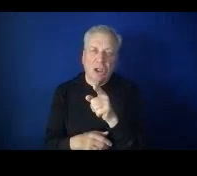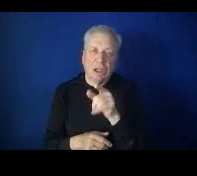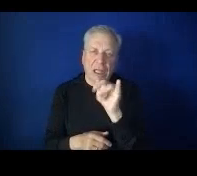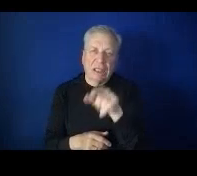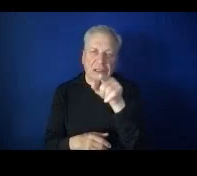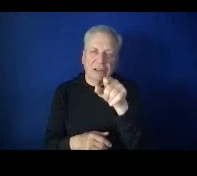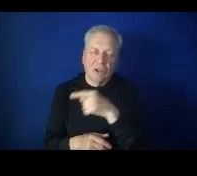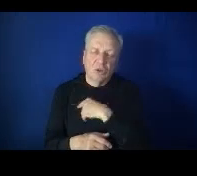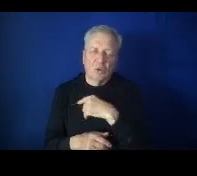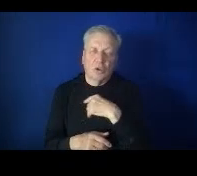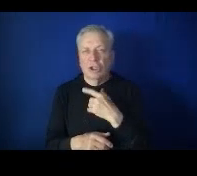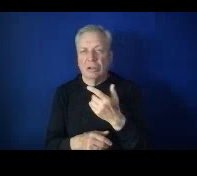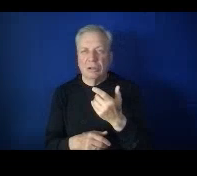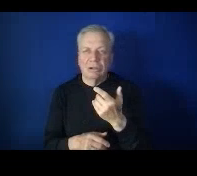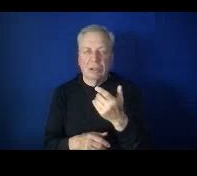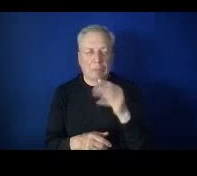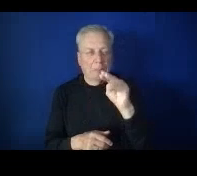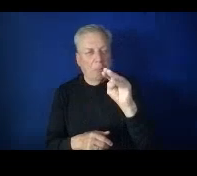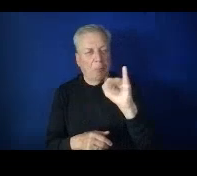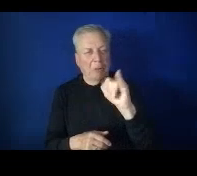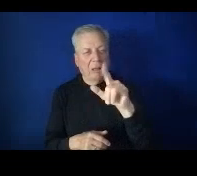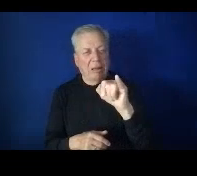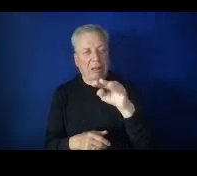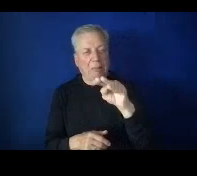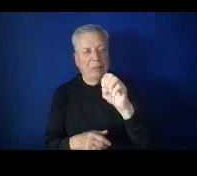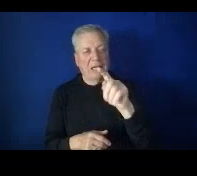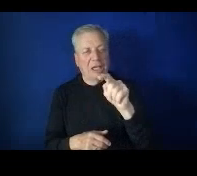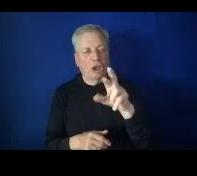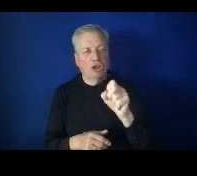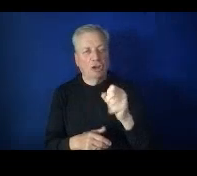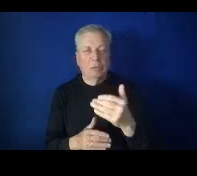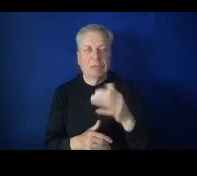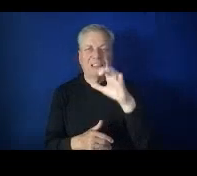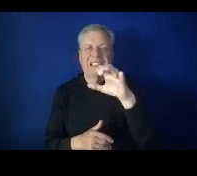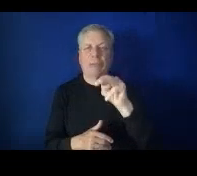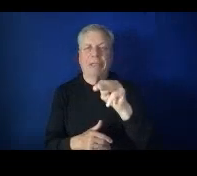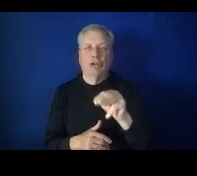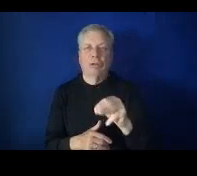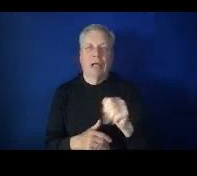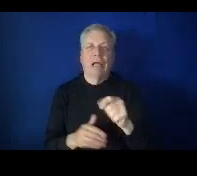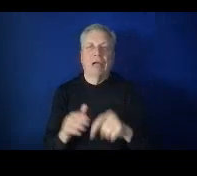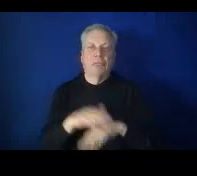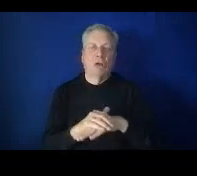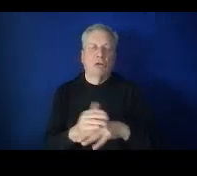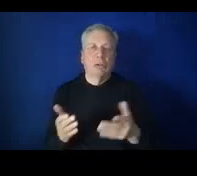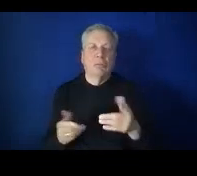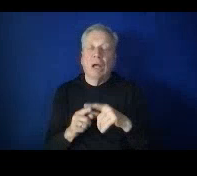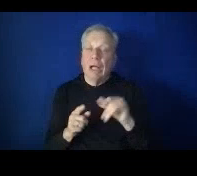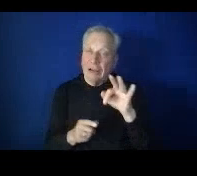We're talking millimeters here of the ground going up, centimeters at most. Yeah,